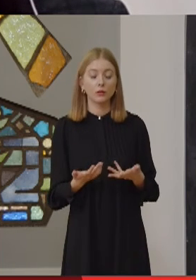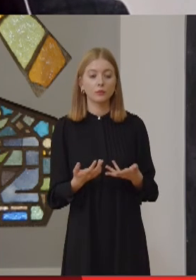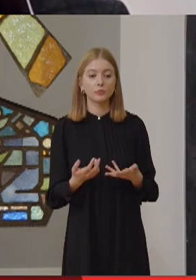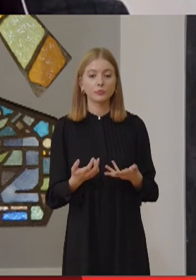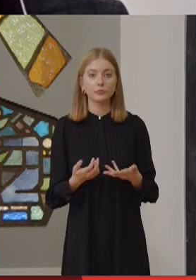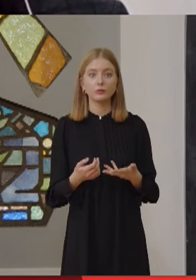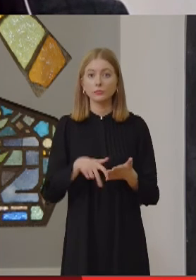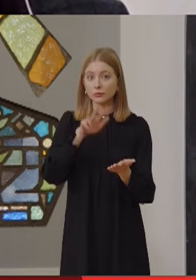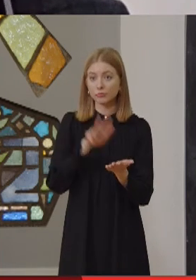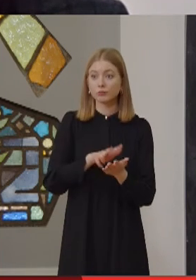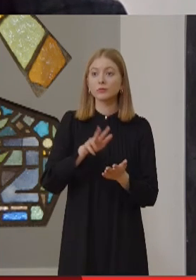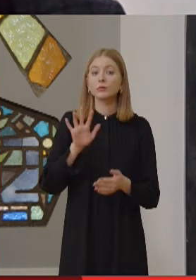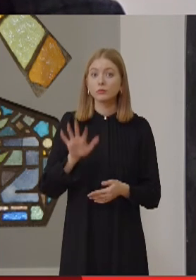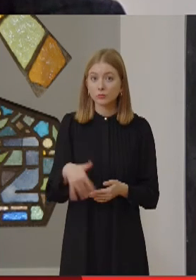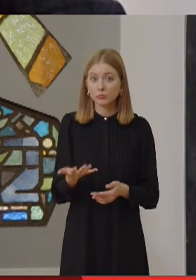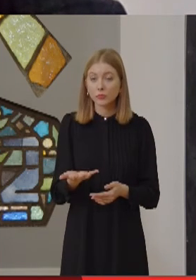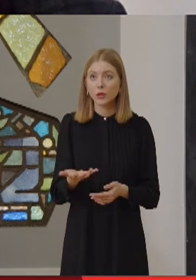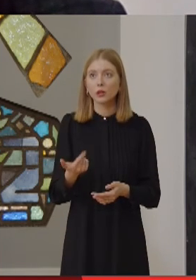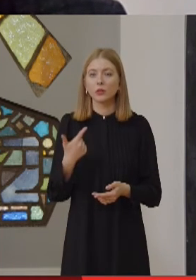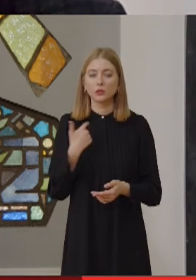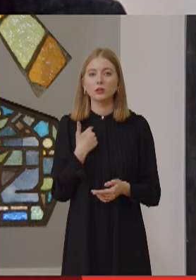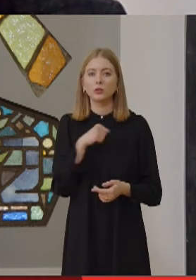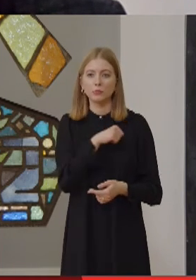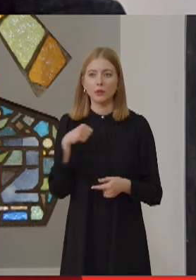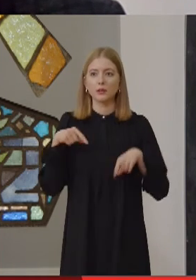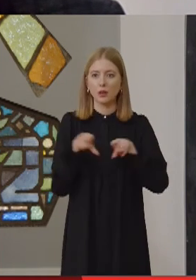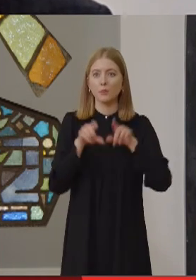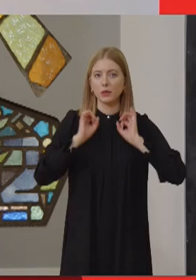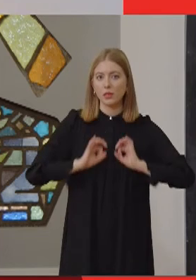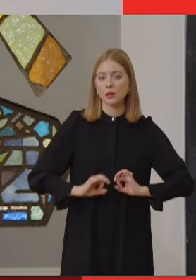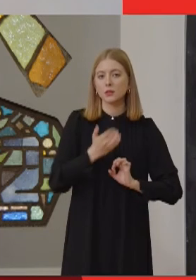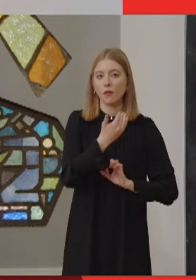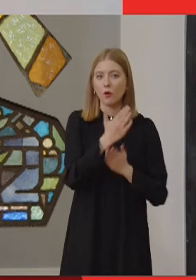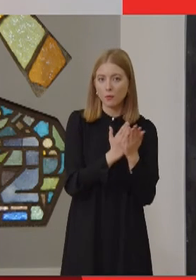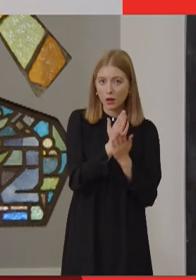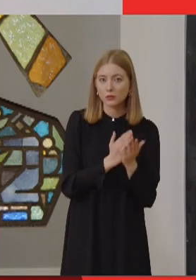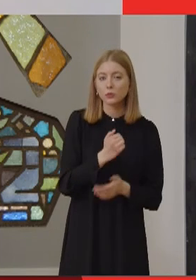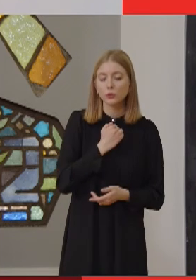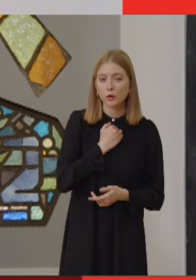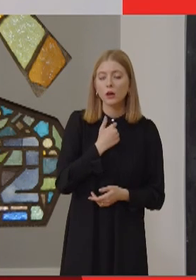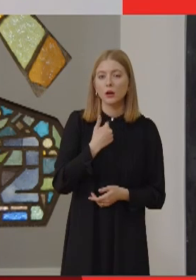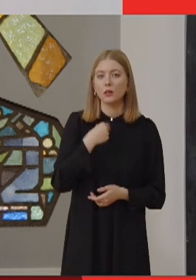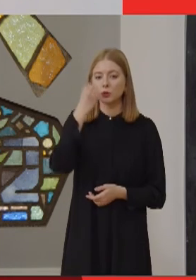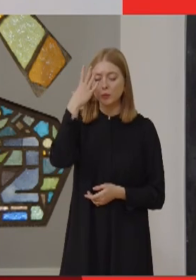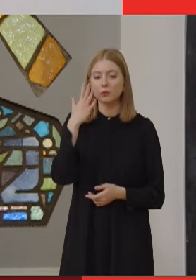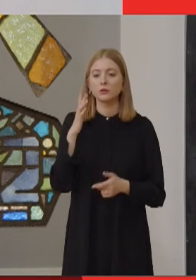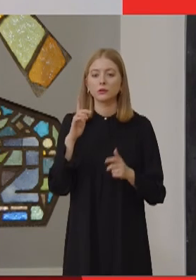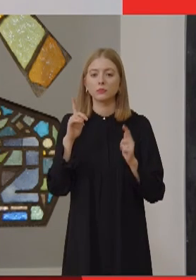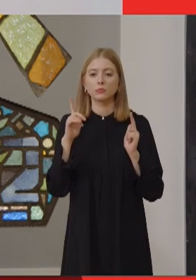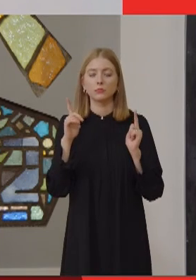The obstacles, my legal practice shows, well, philosophers